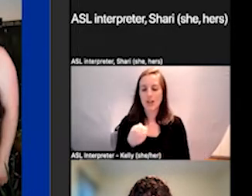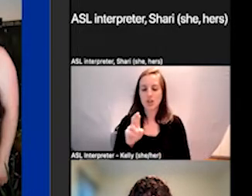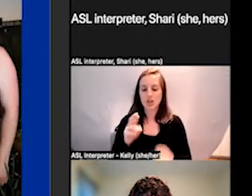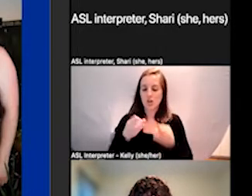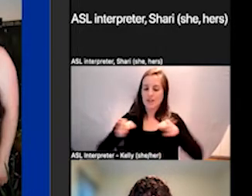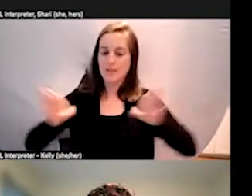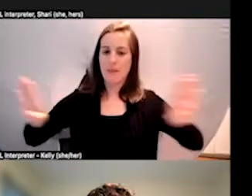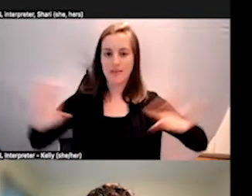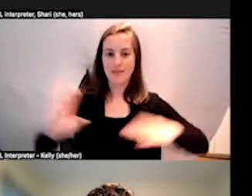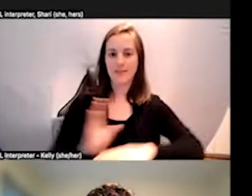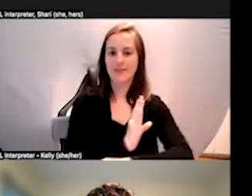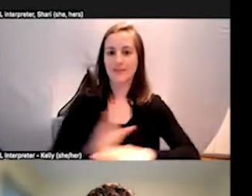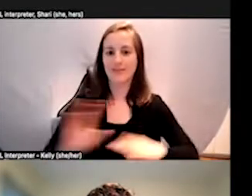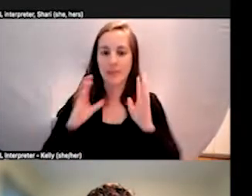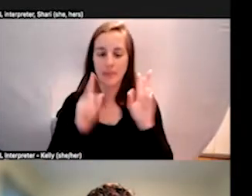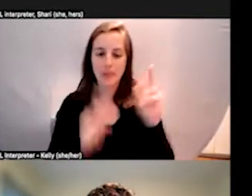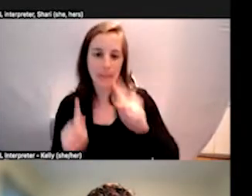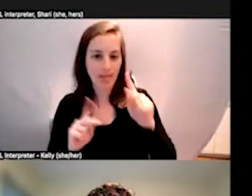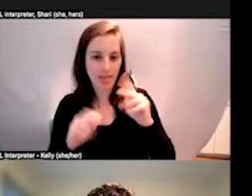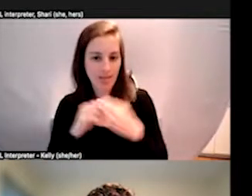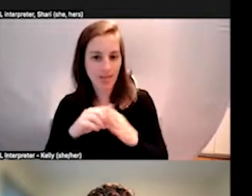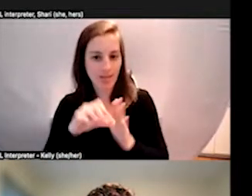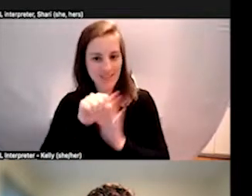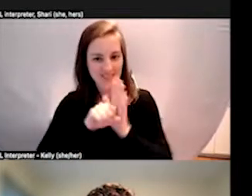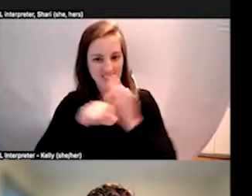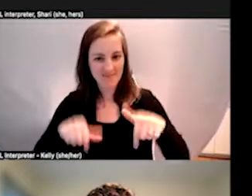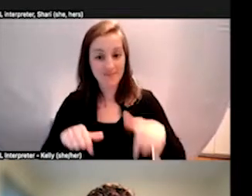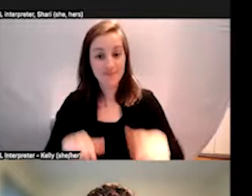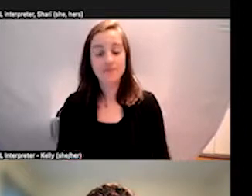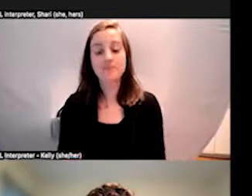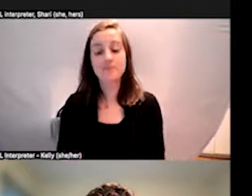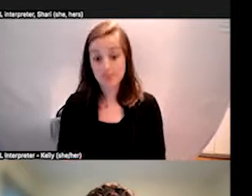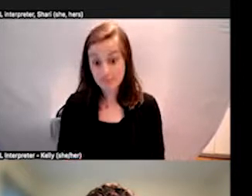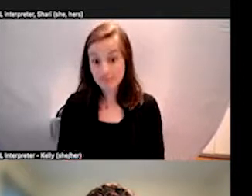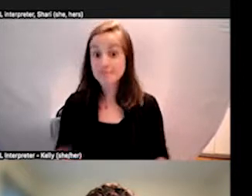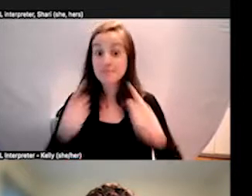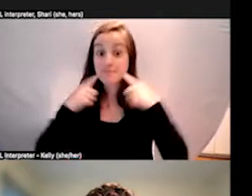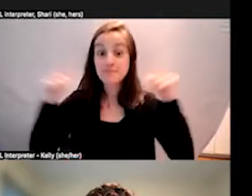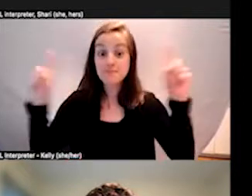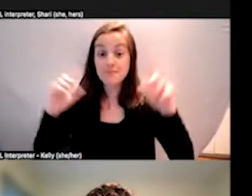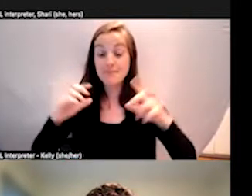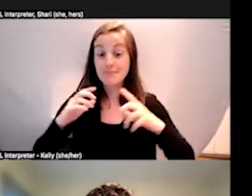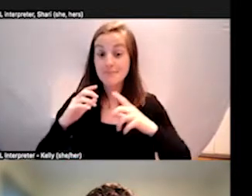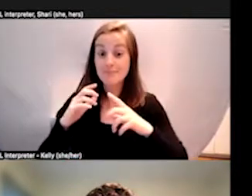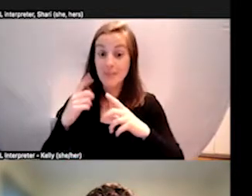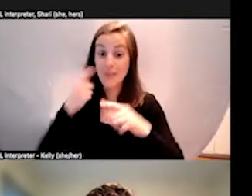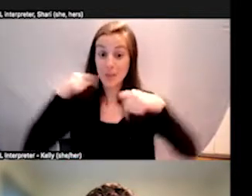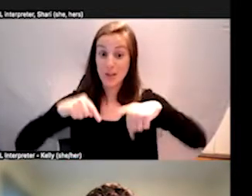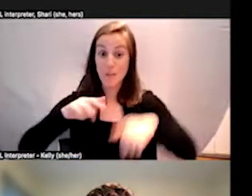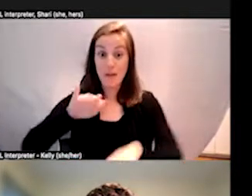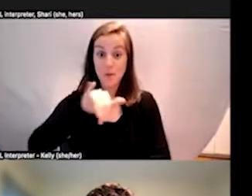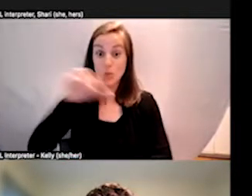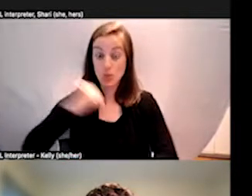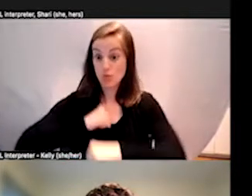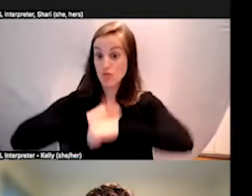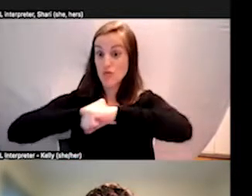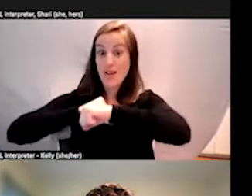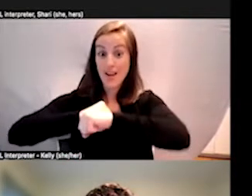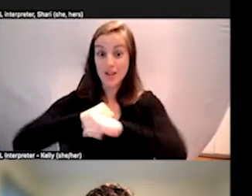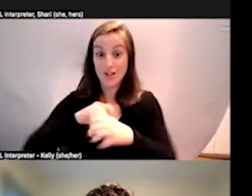And now, as we have fortunately secured some of those protections in Massachusetts, we are shifting